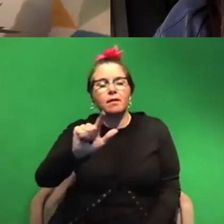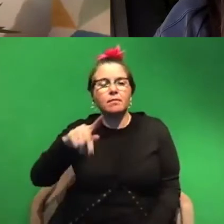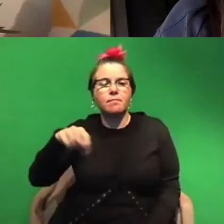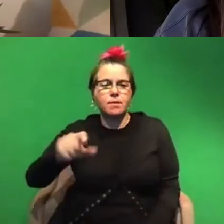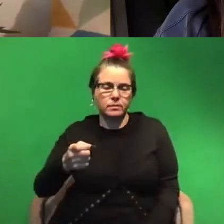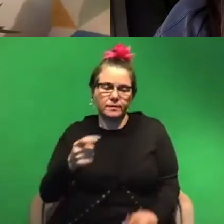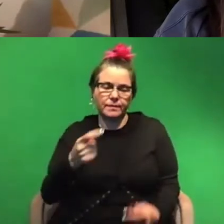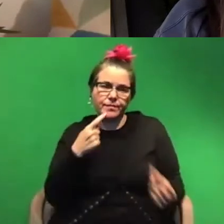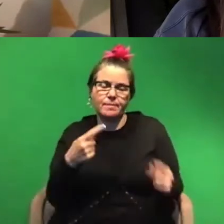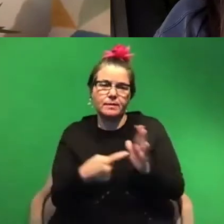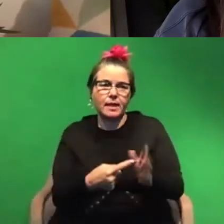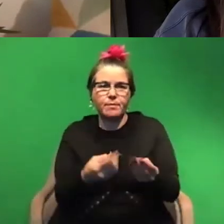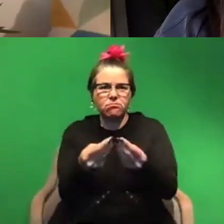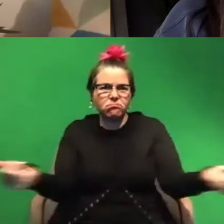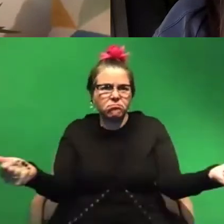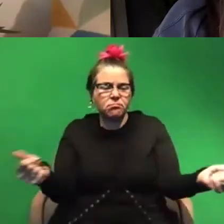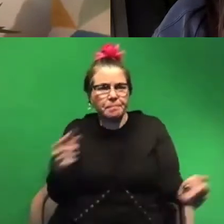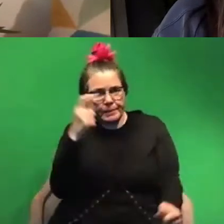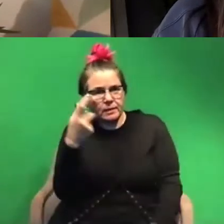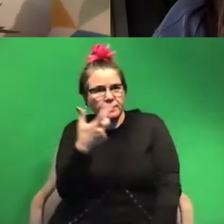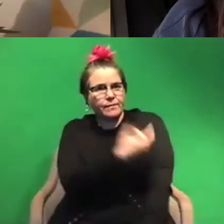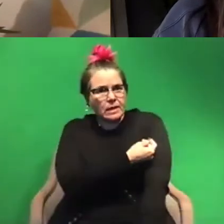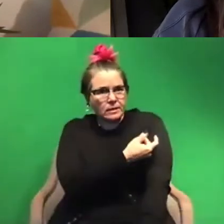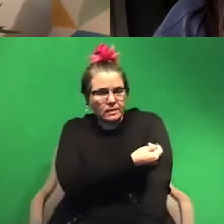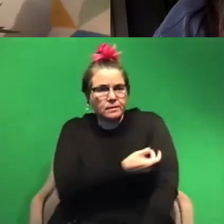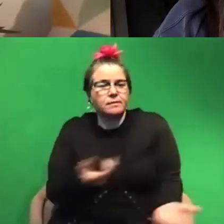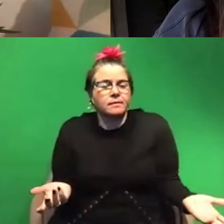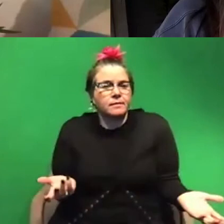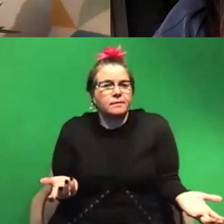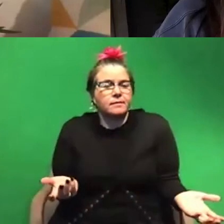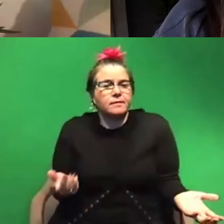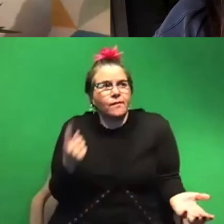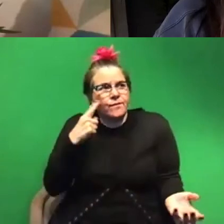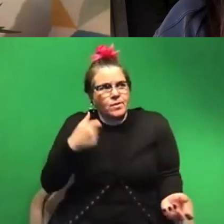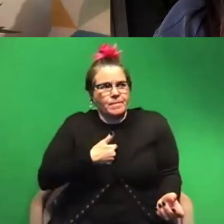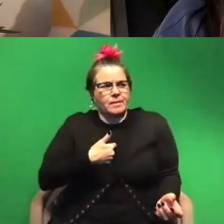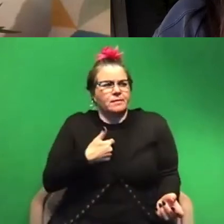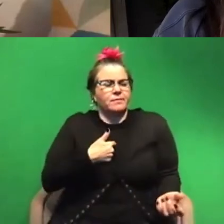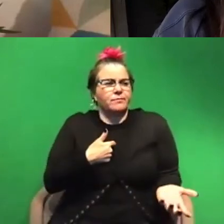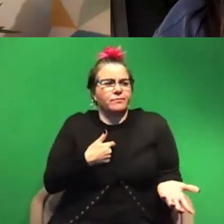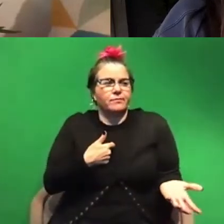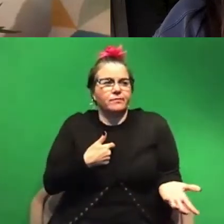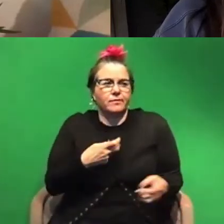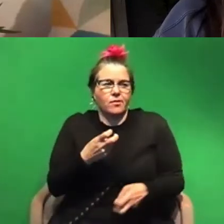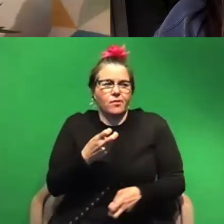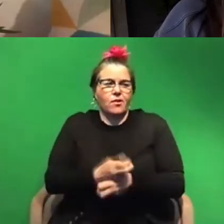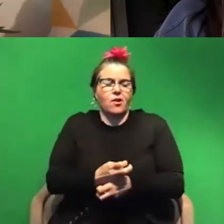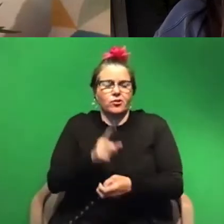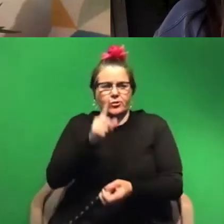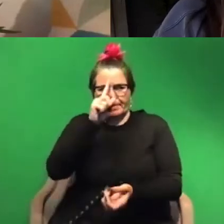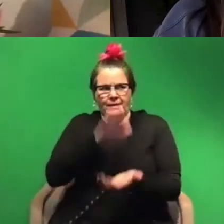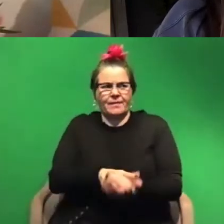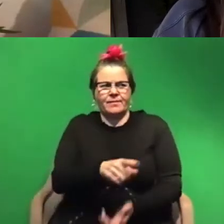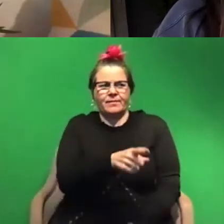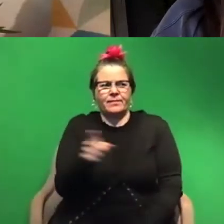were eradicated because of vaccines. And so for me, it's difficult to believe that there are